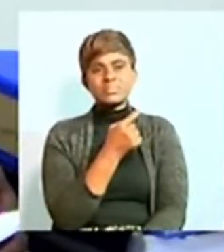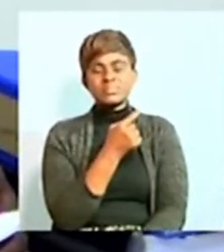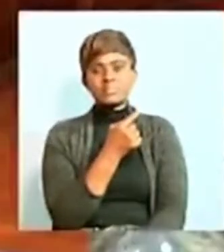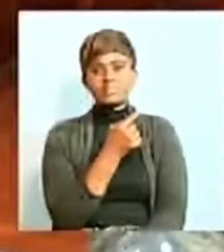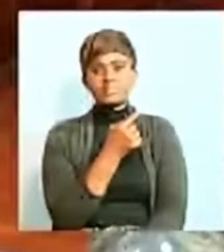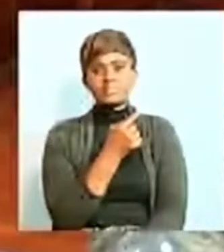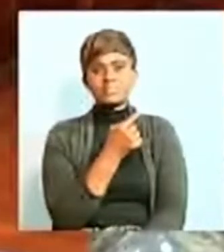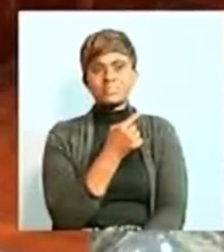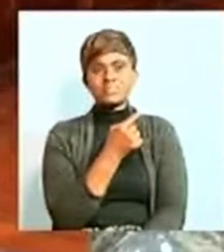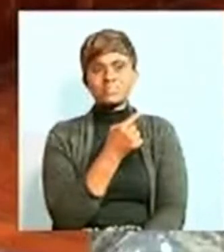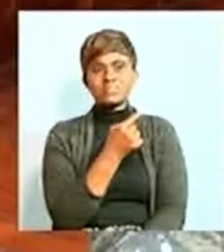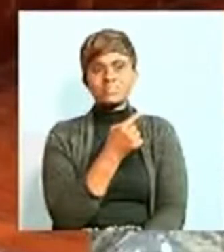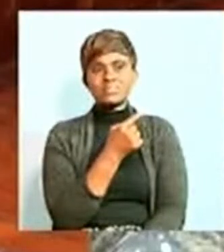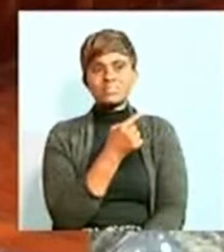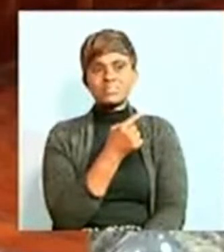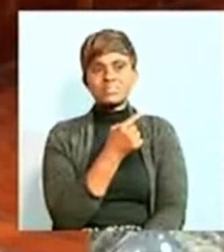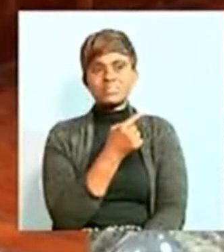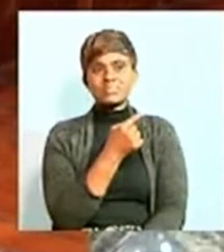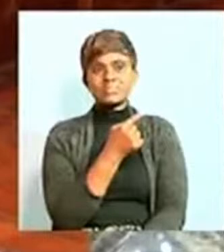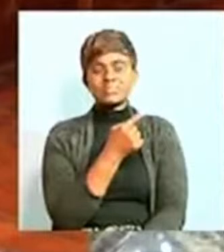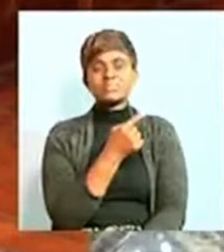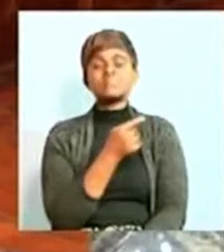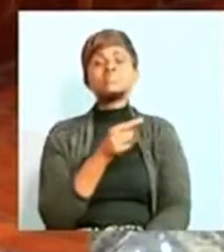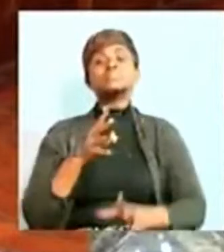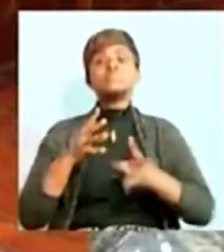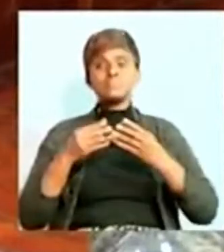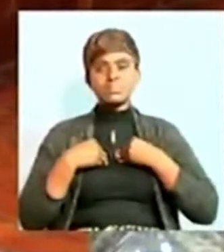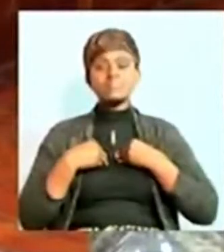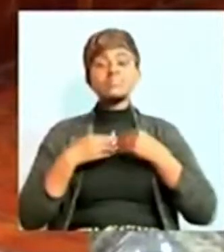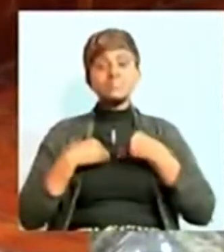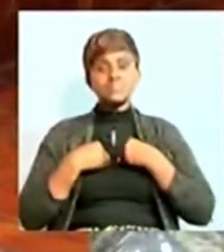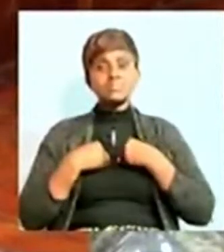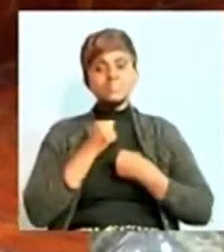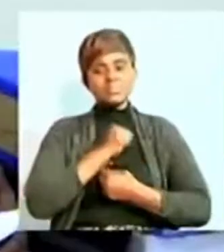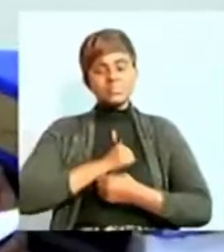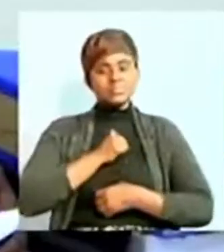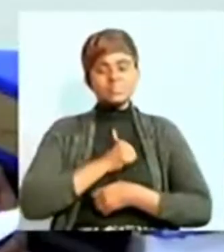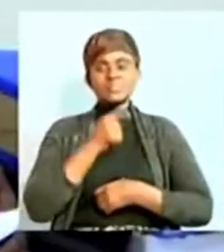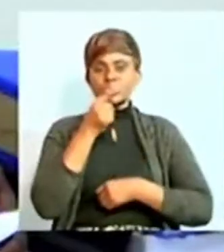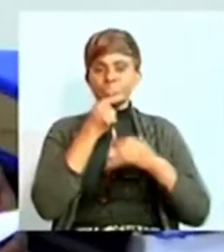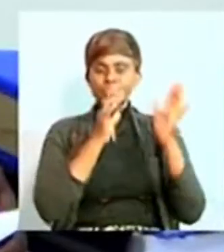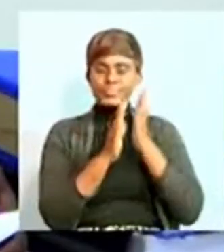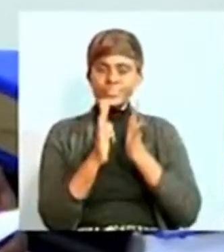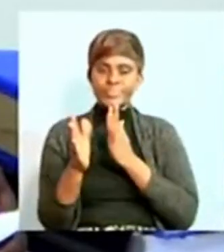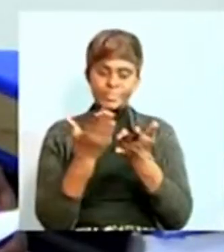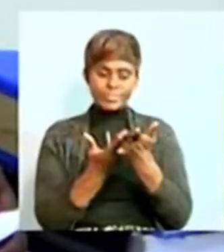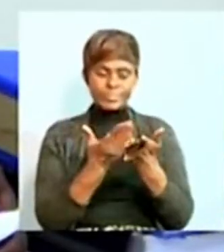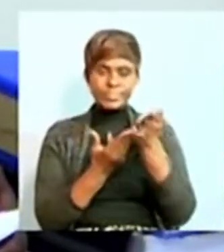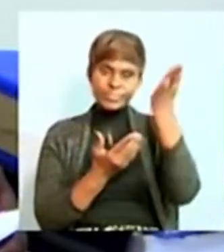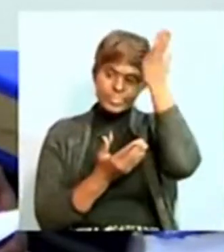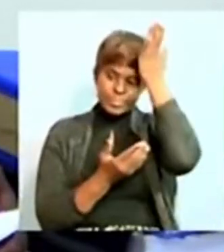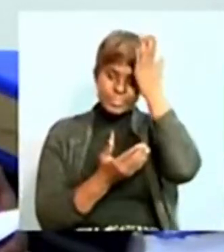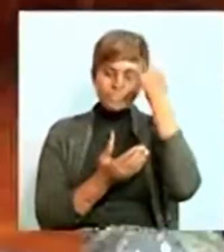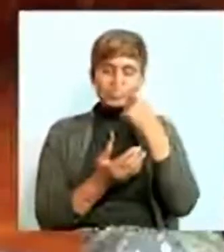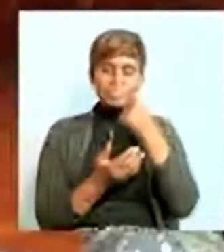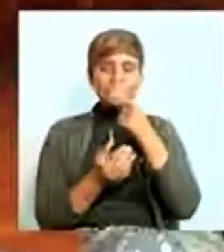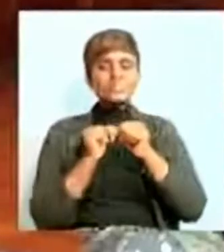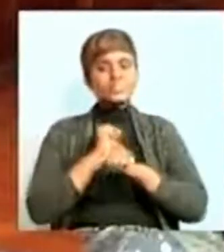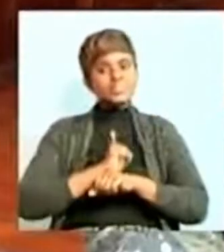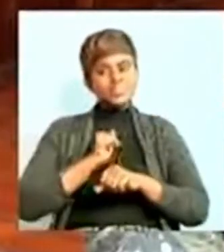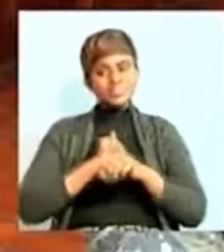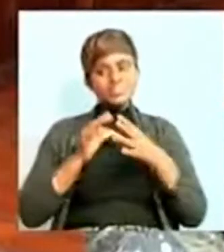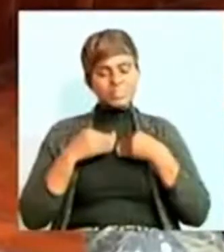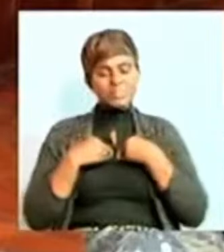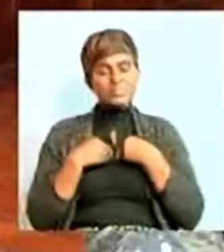I think it was just we acknowledge. Who prepared the date there? We acknowledge,